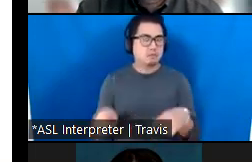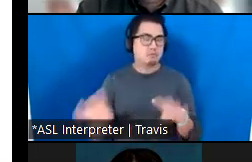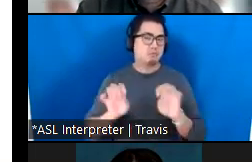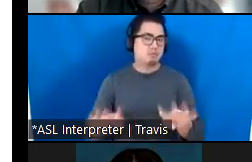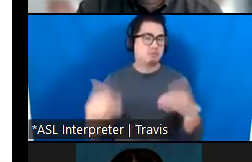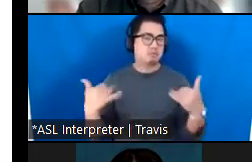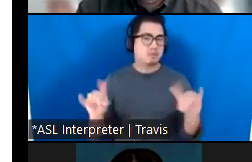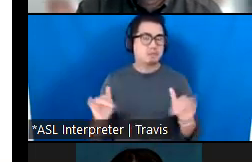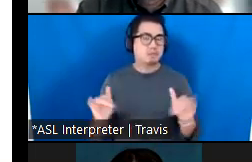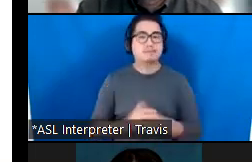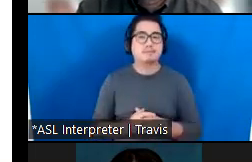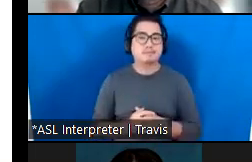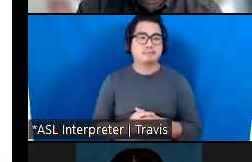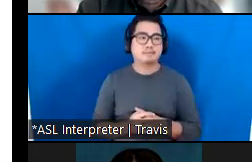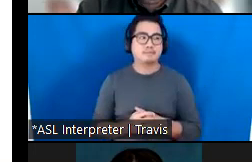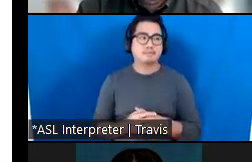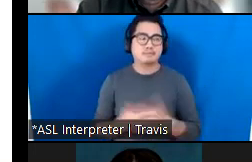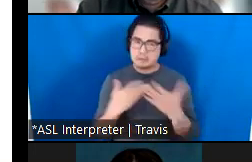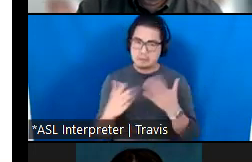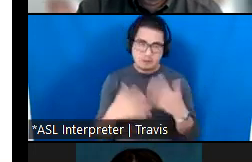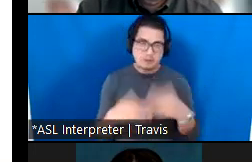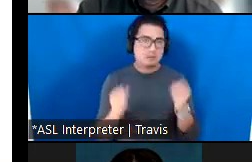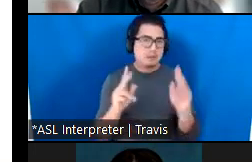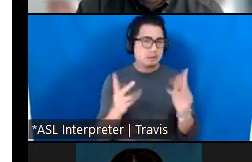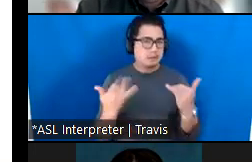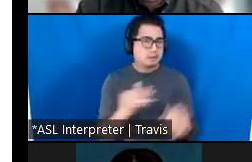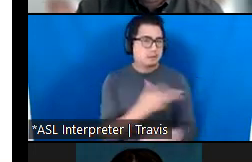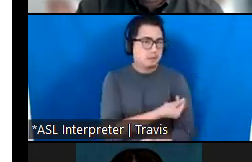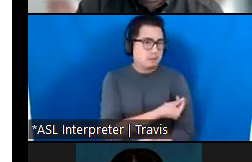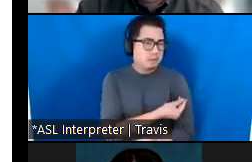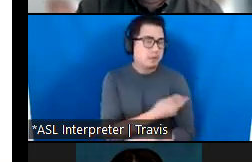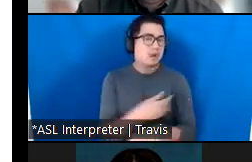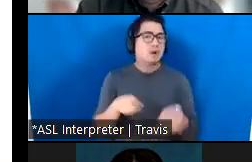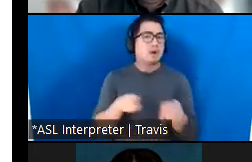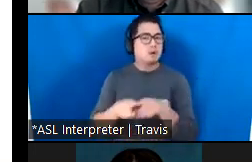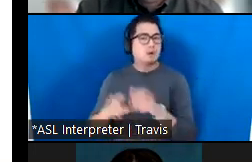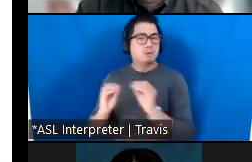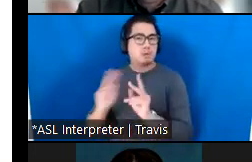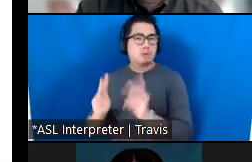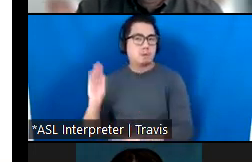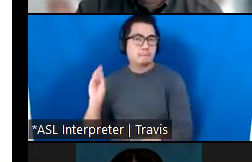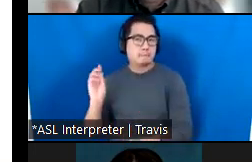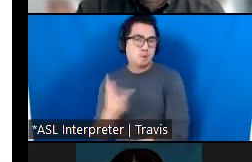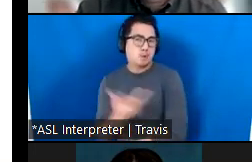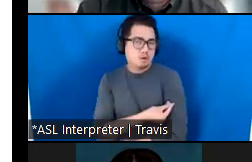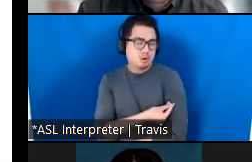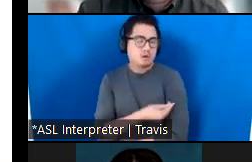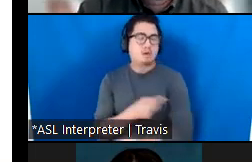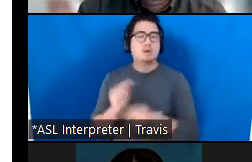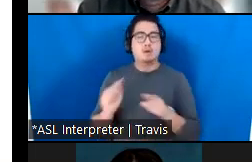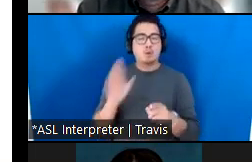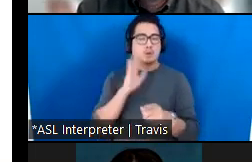of vaccination and also updated boosters, and we're going to get a little bit more into that soon, plus immunity from